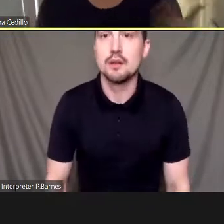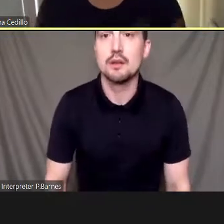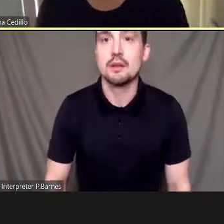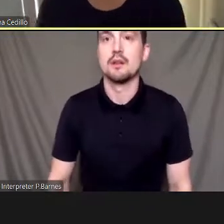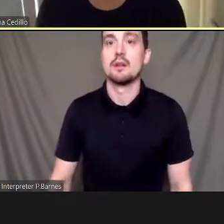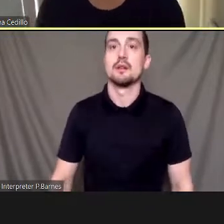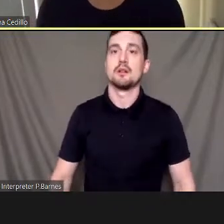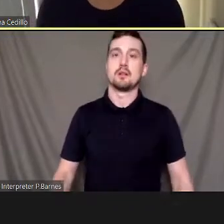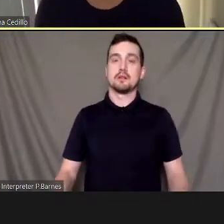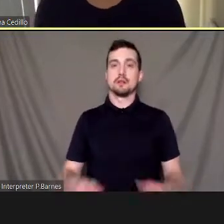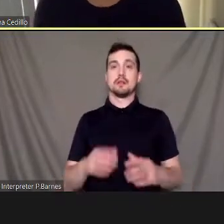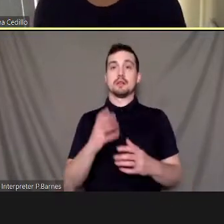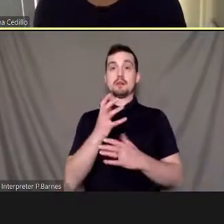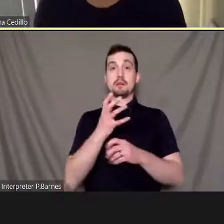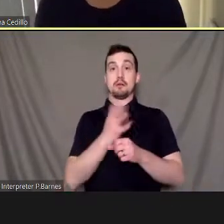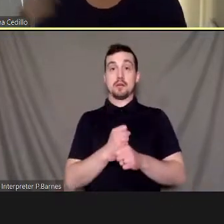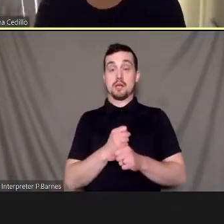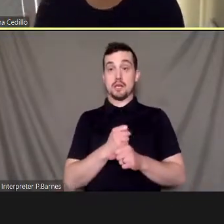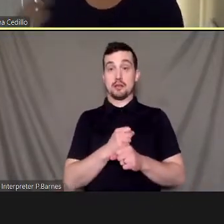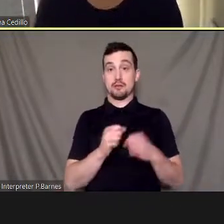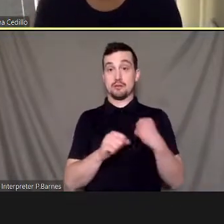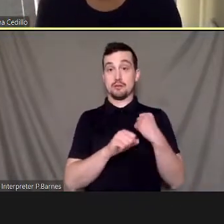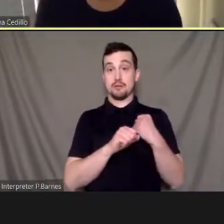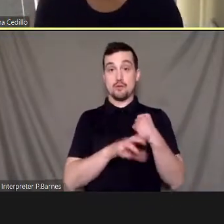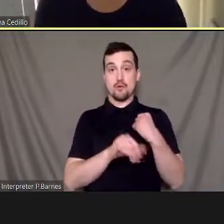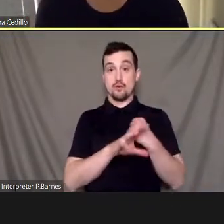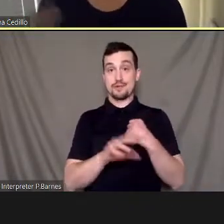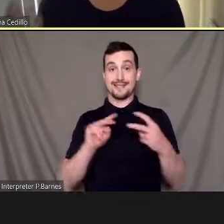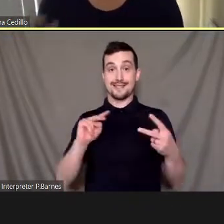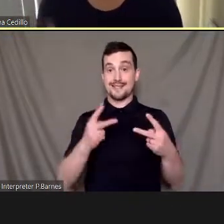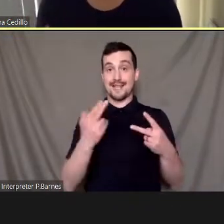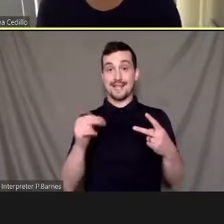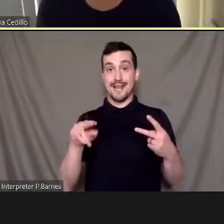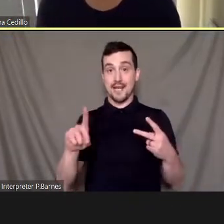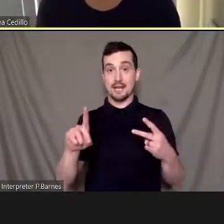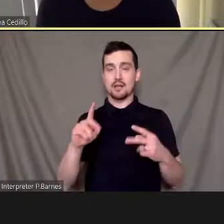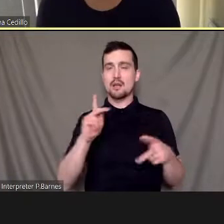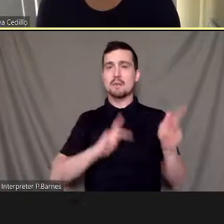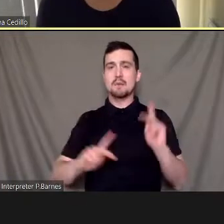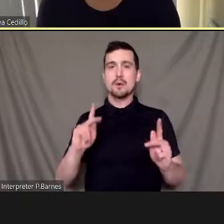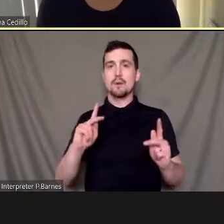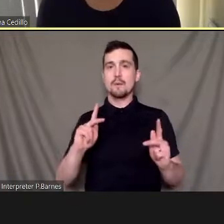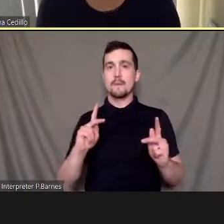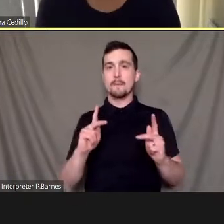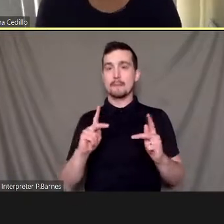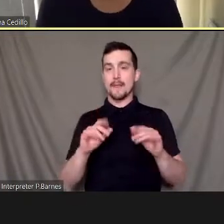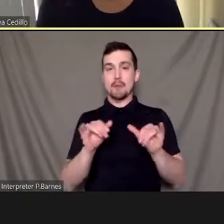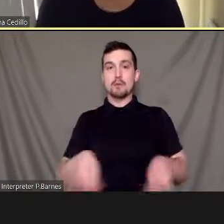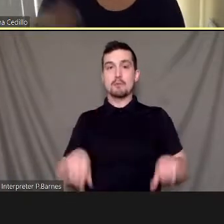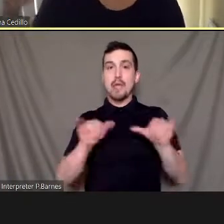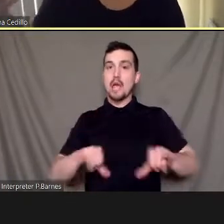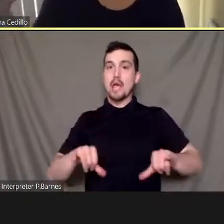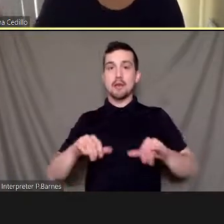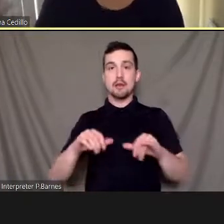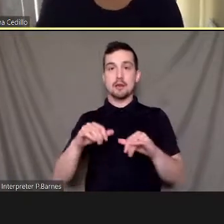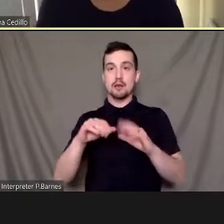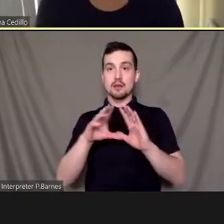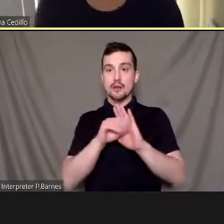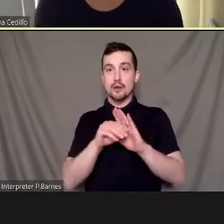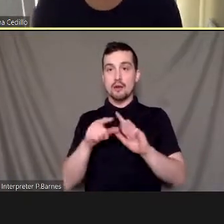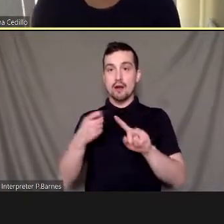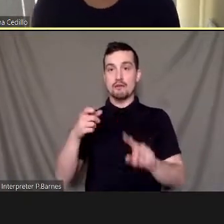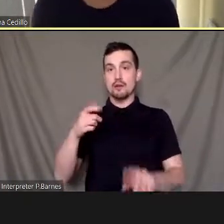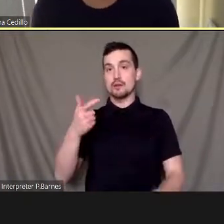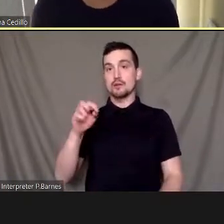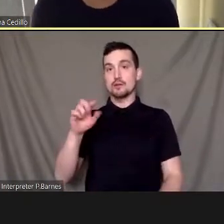and getting news secondhand, we see it all the time when people replay the video of you know, George